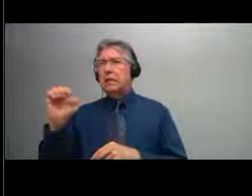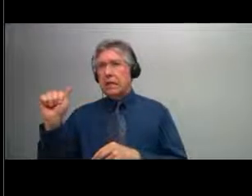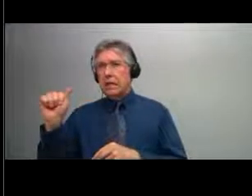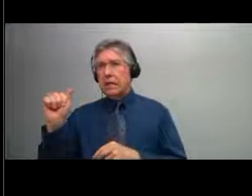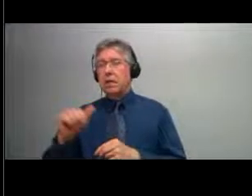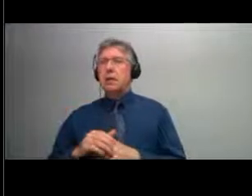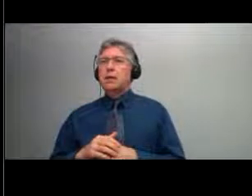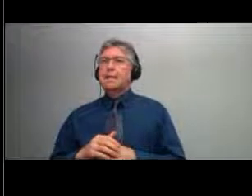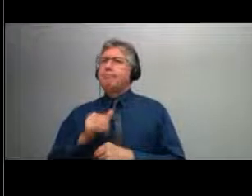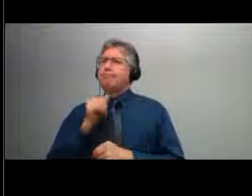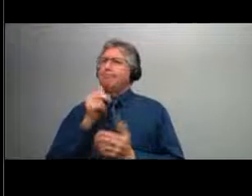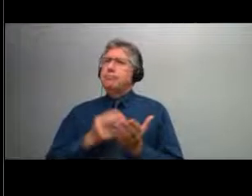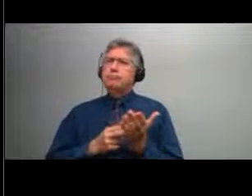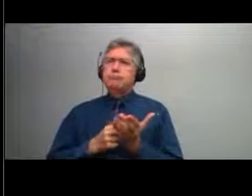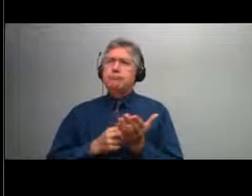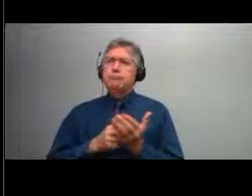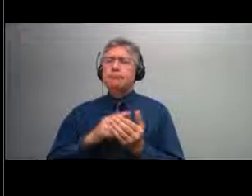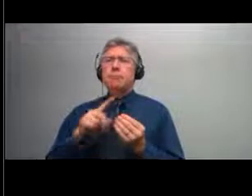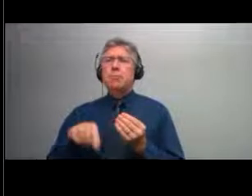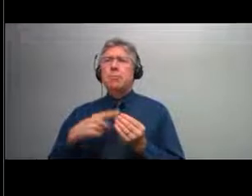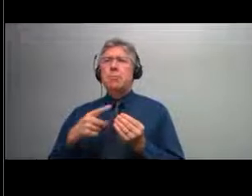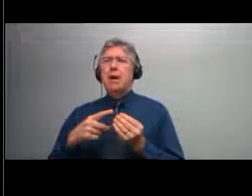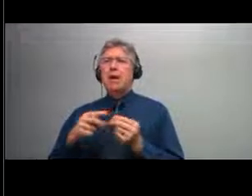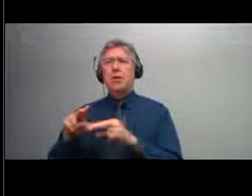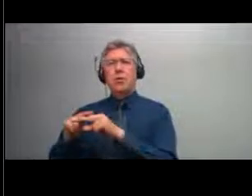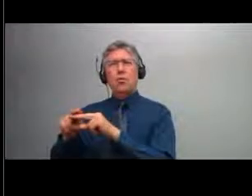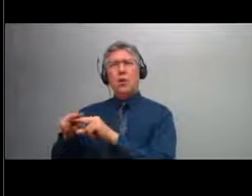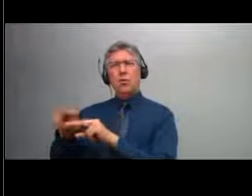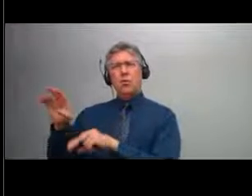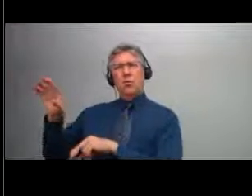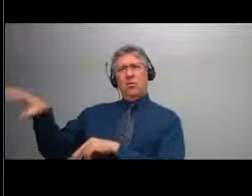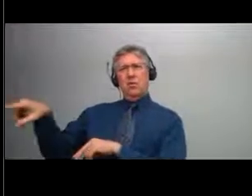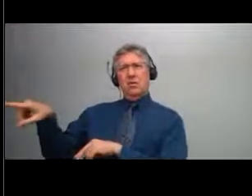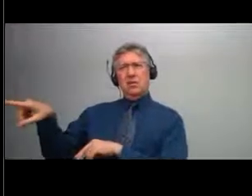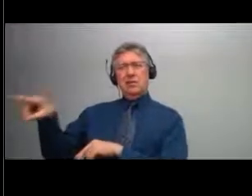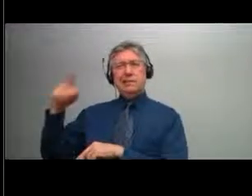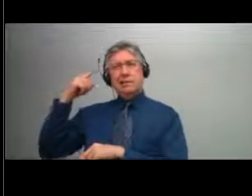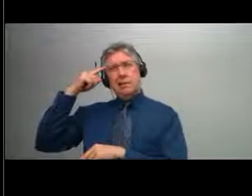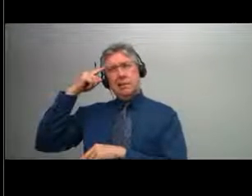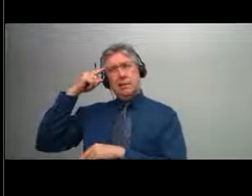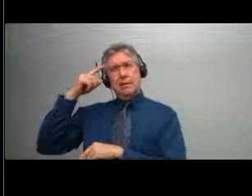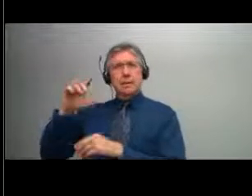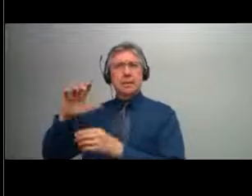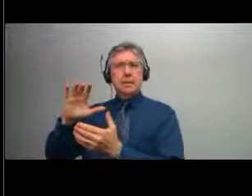I'm not sure about the comment about the railroad, but from what I understand about the additional third lane of